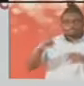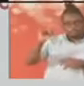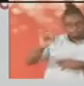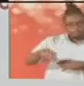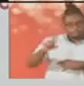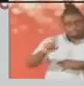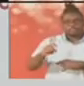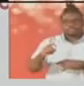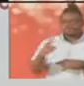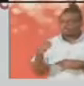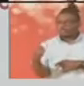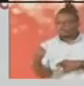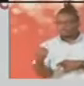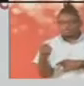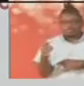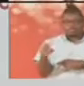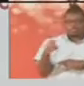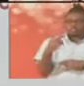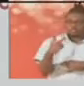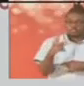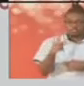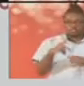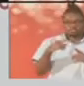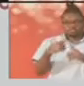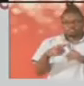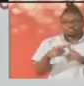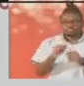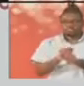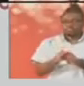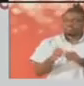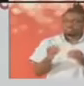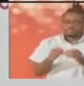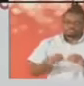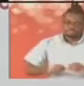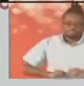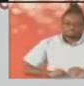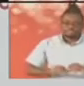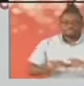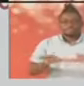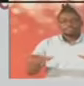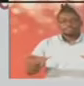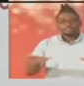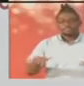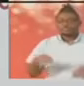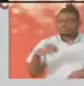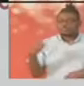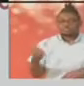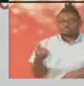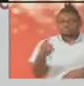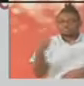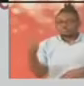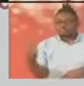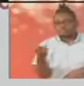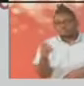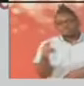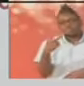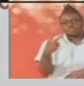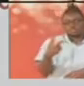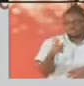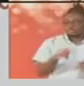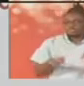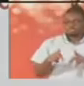to be infected. All it takes is 1 or 2 people to not wear their mask. All it takes is 1 or 2 persons to gather to